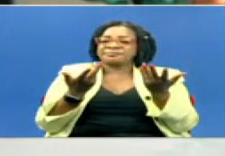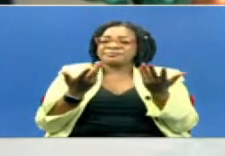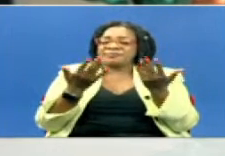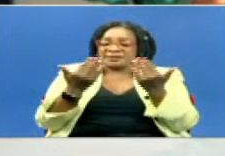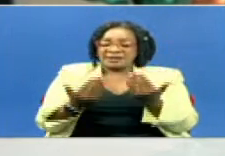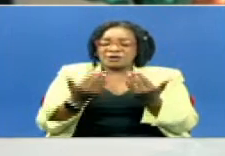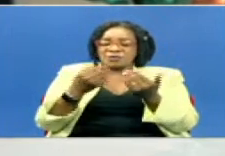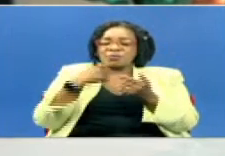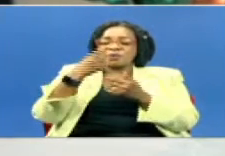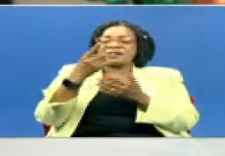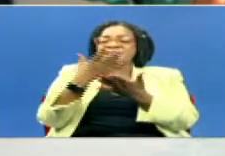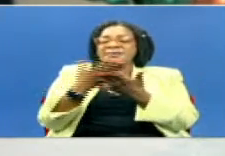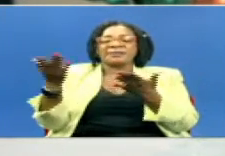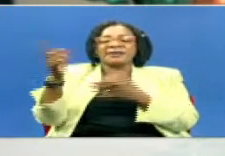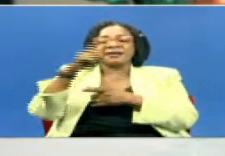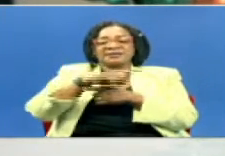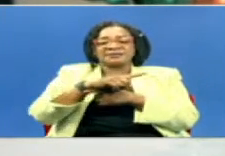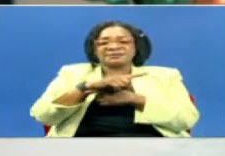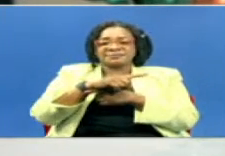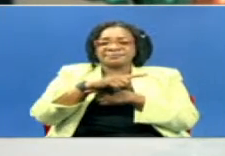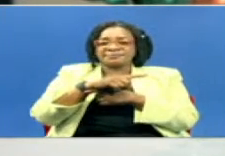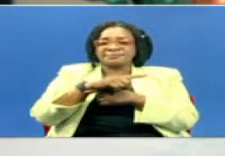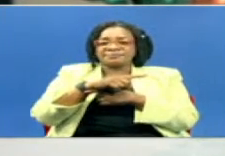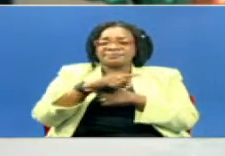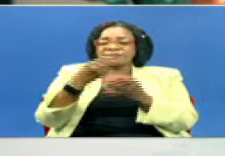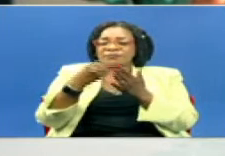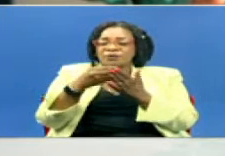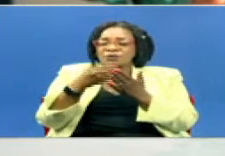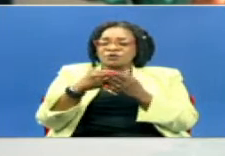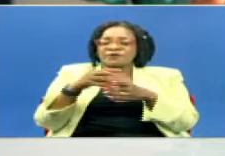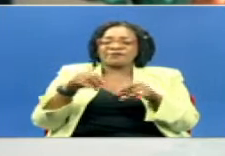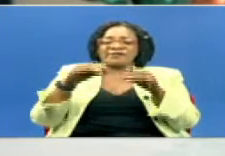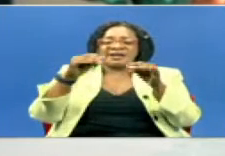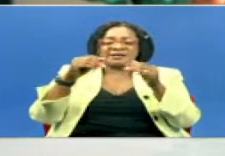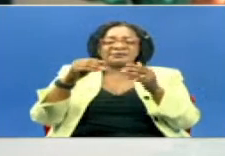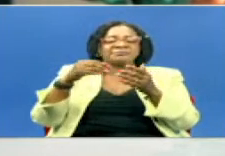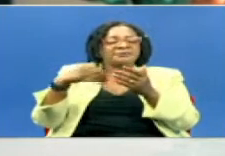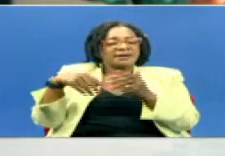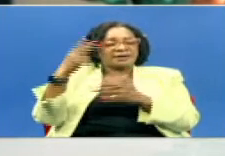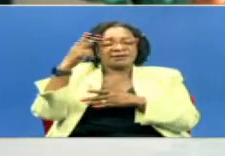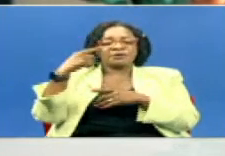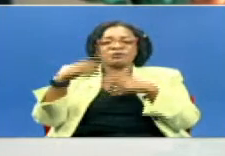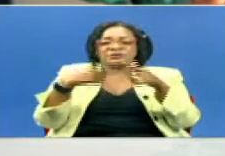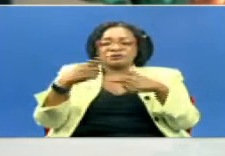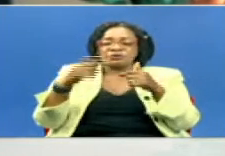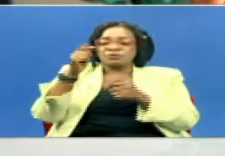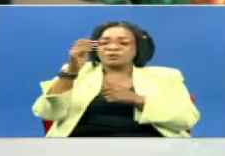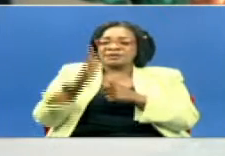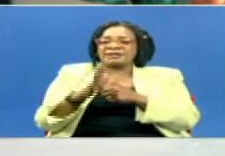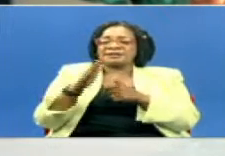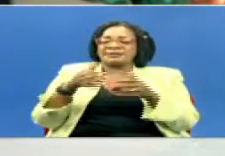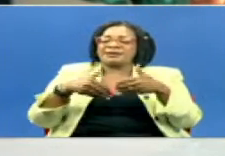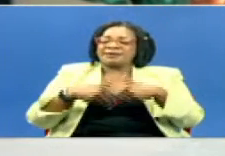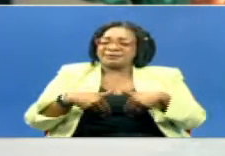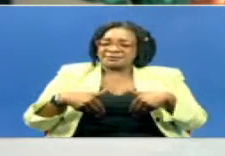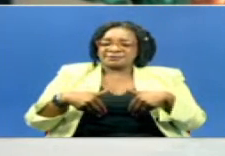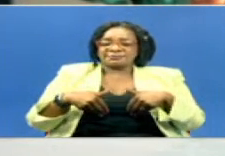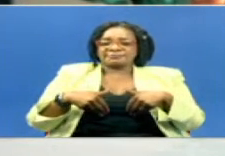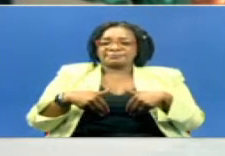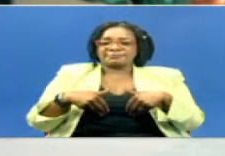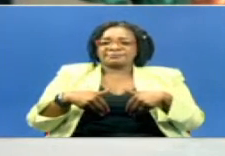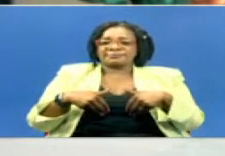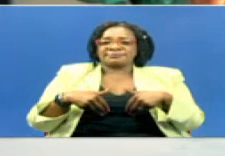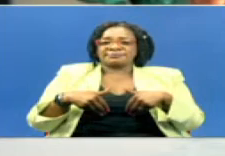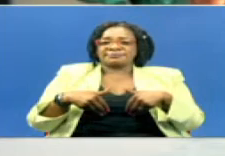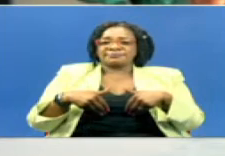100 something days. The cost of unga is still very high. Kenyans are hungry. And a